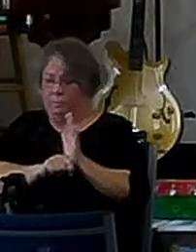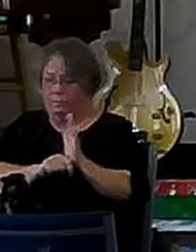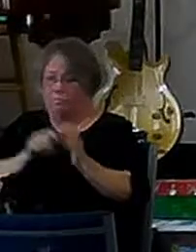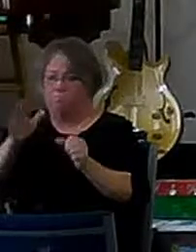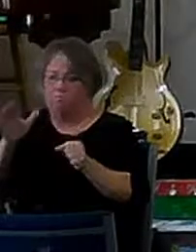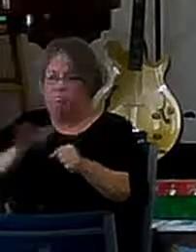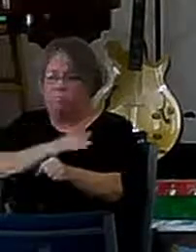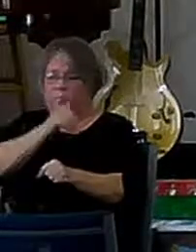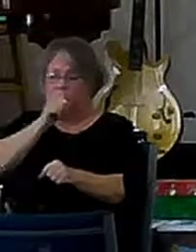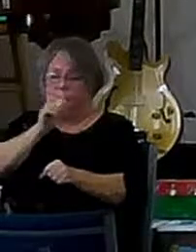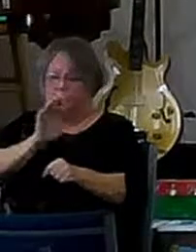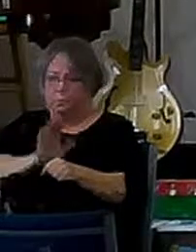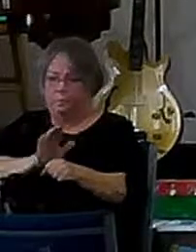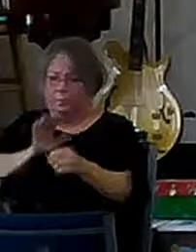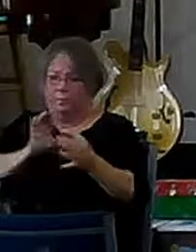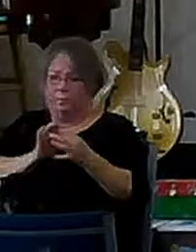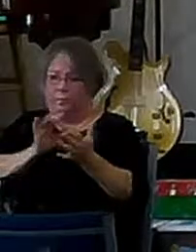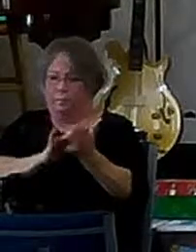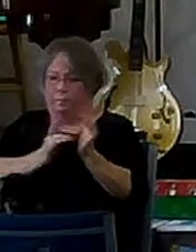Messiah.